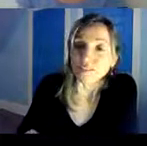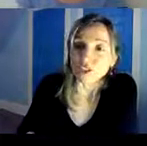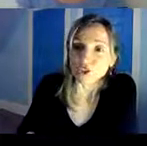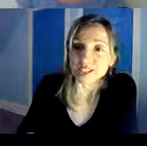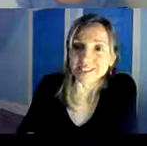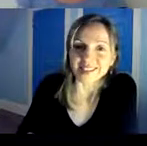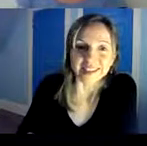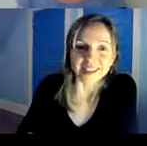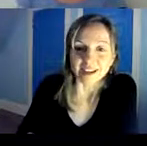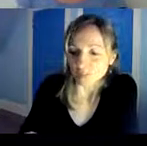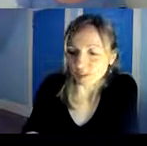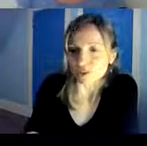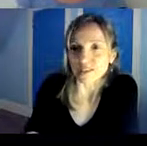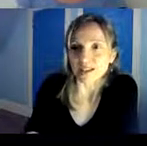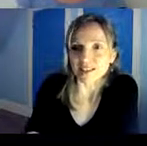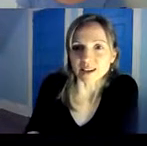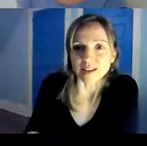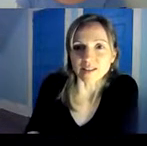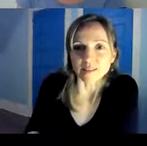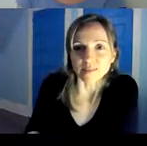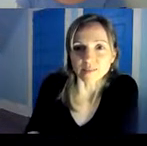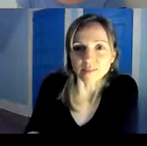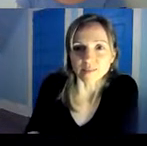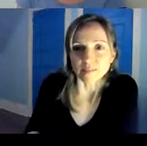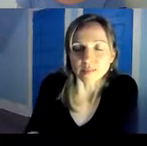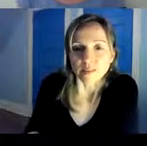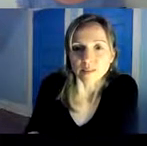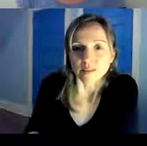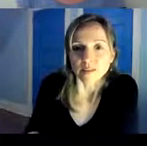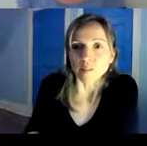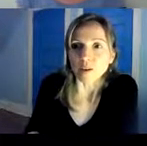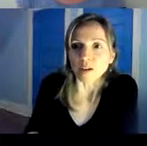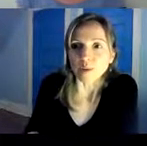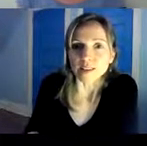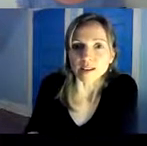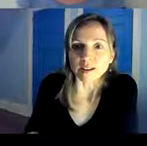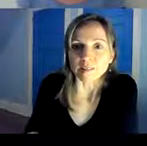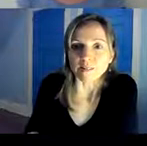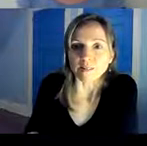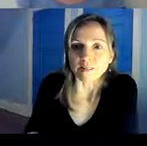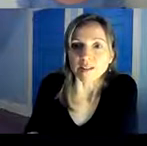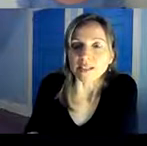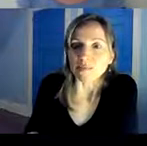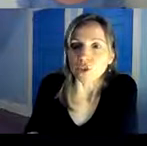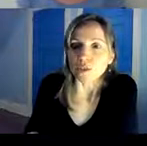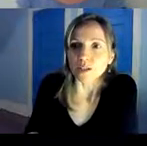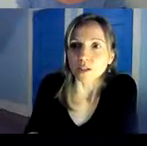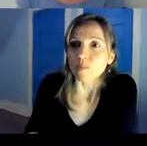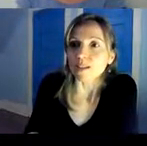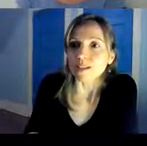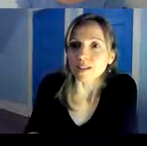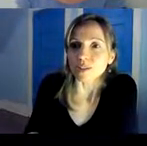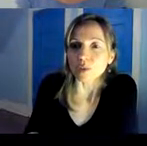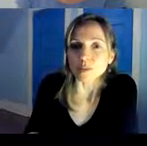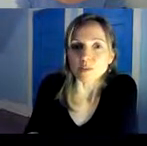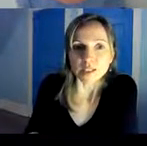English ivy on trees. I have a picture in the next slide, the bottom right there. That's of a tree in